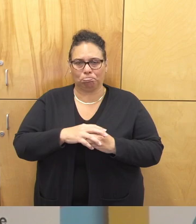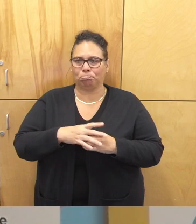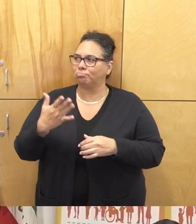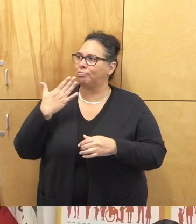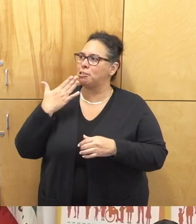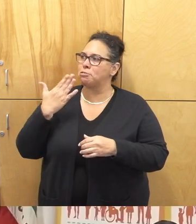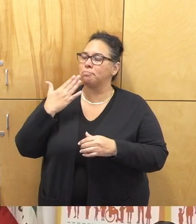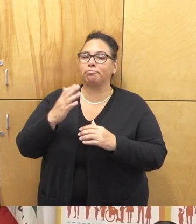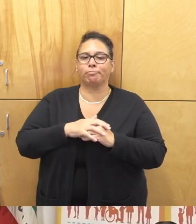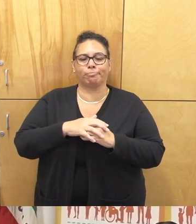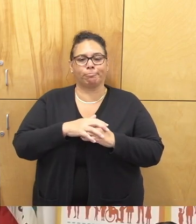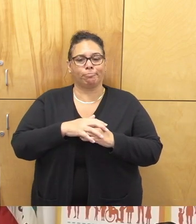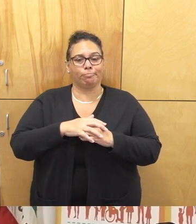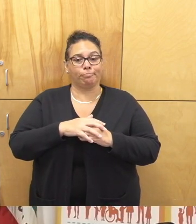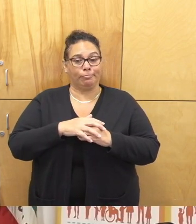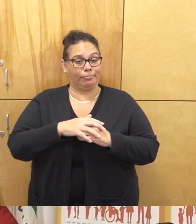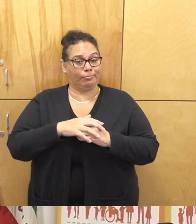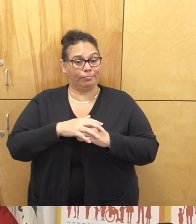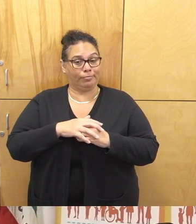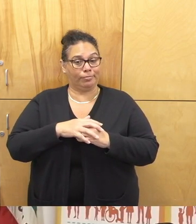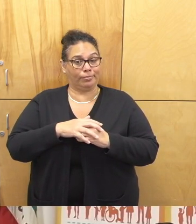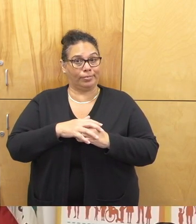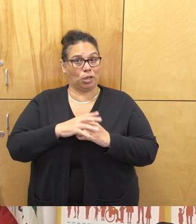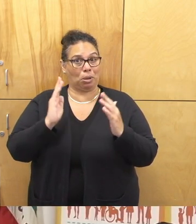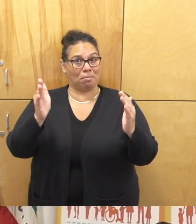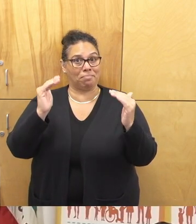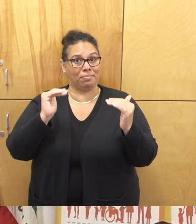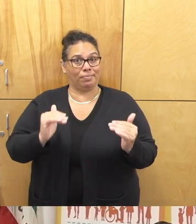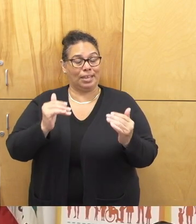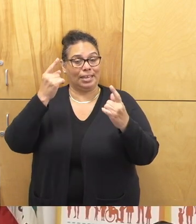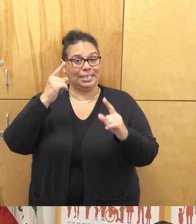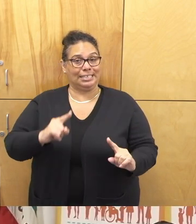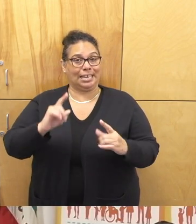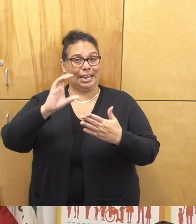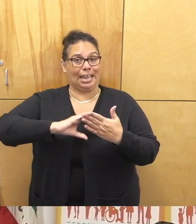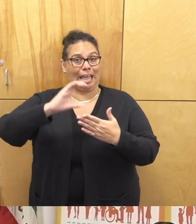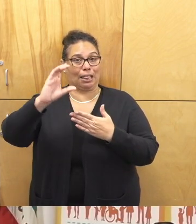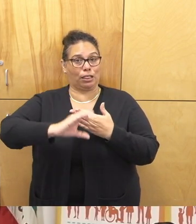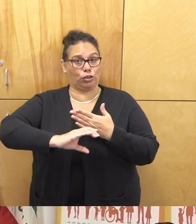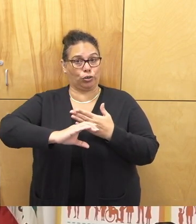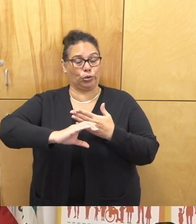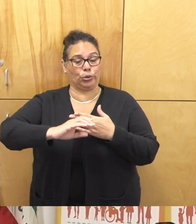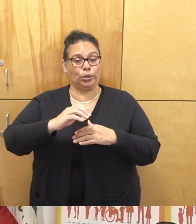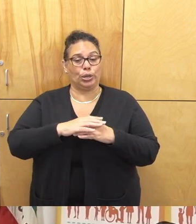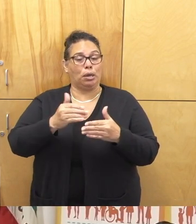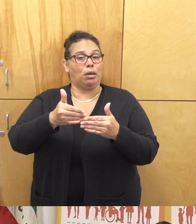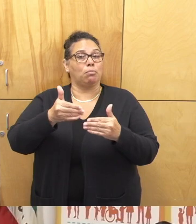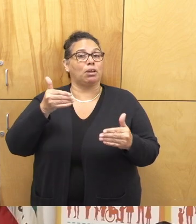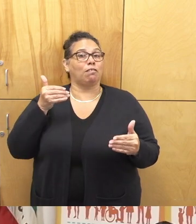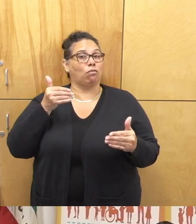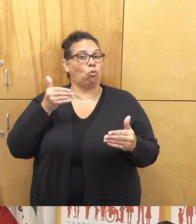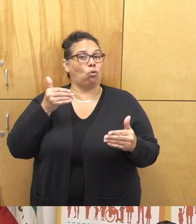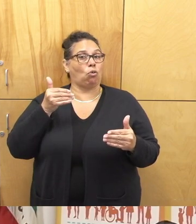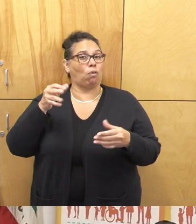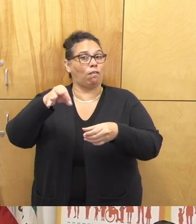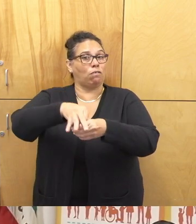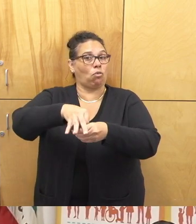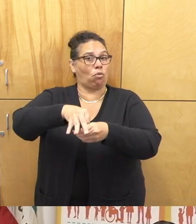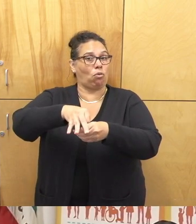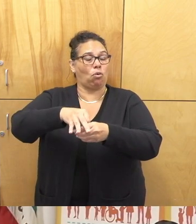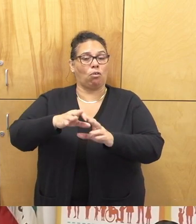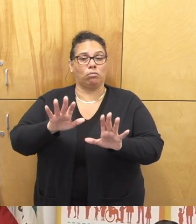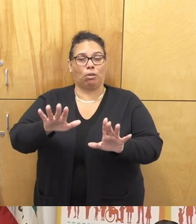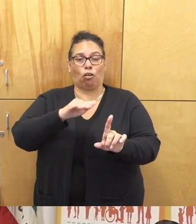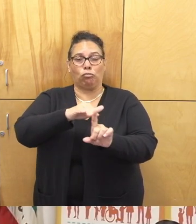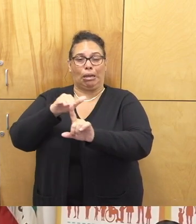Thank you. We'll move to the consent calendar. Before we have a motion on that, just